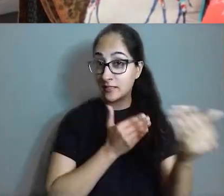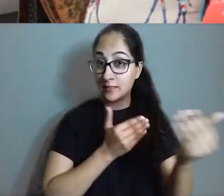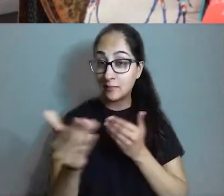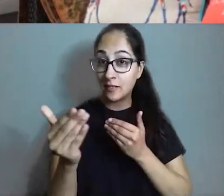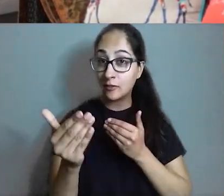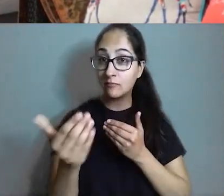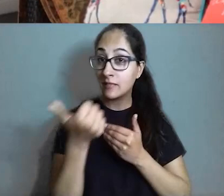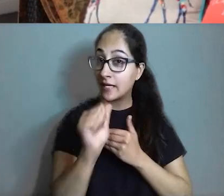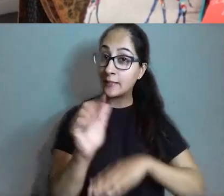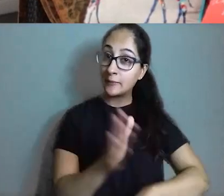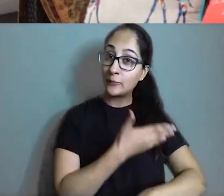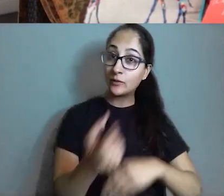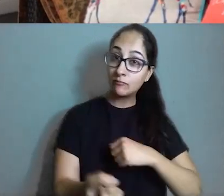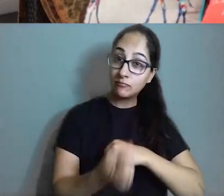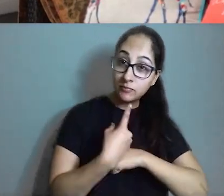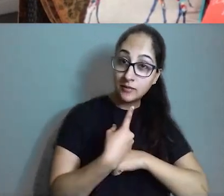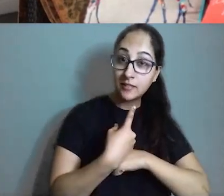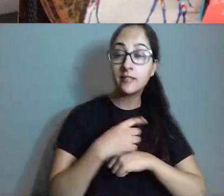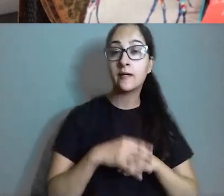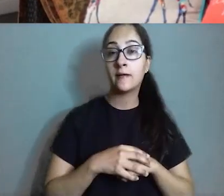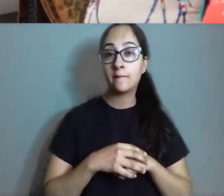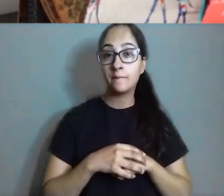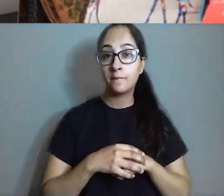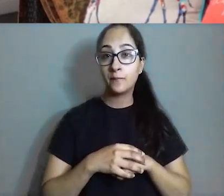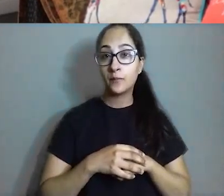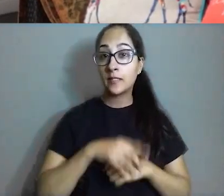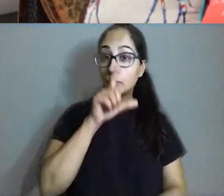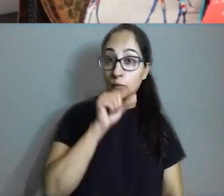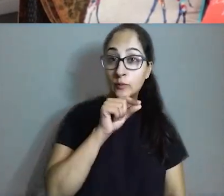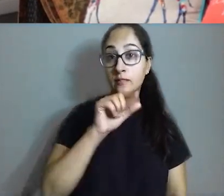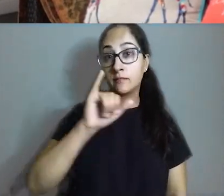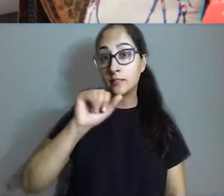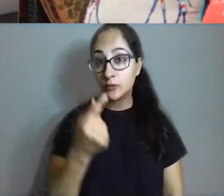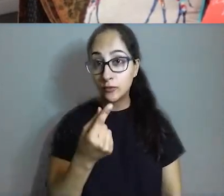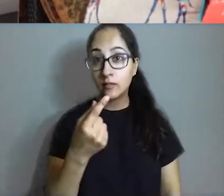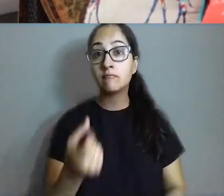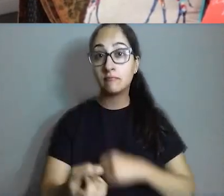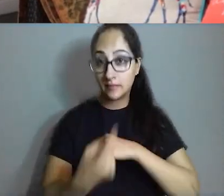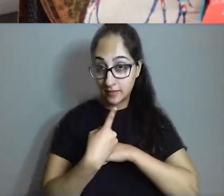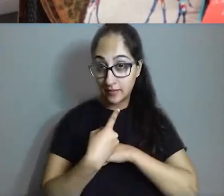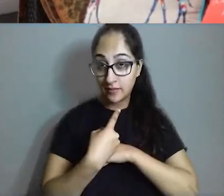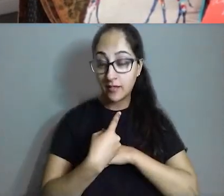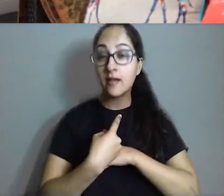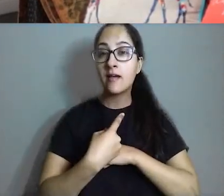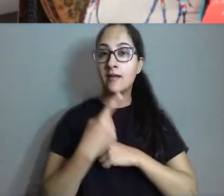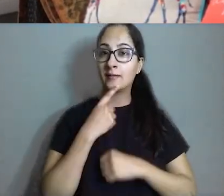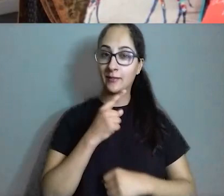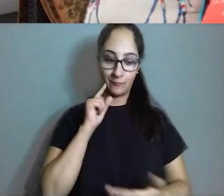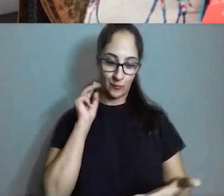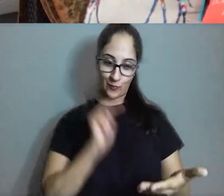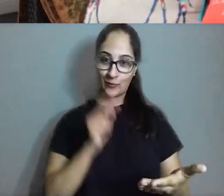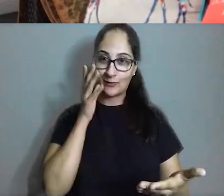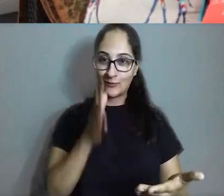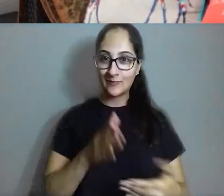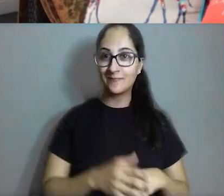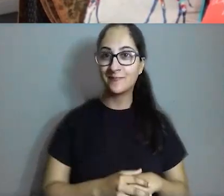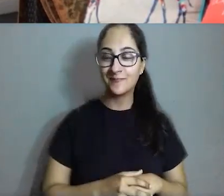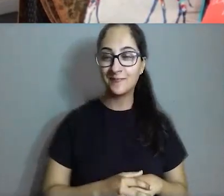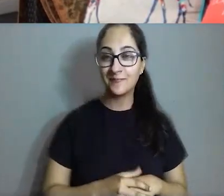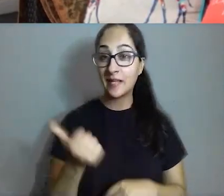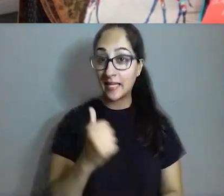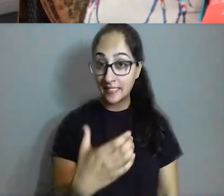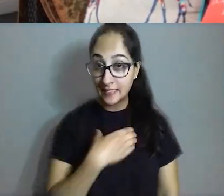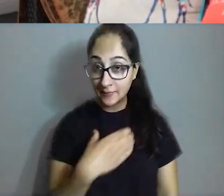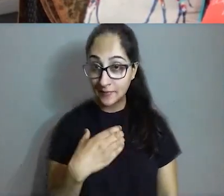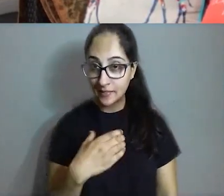Arabic, the songs that have kept you sane during this pandemic. You can tweet me or send me a note on Instagram at